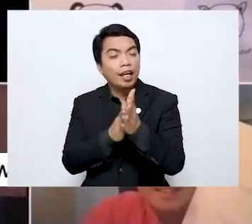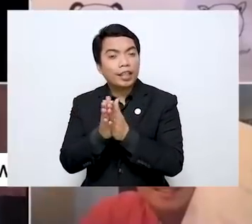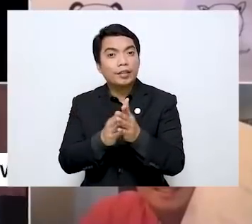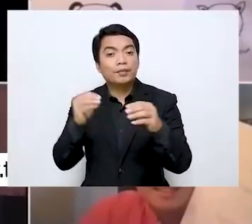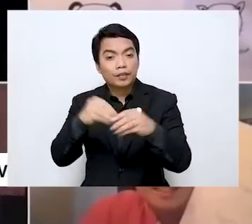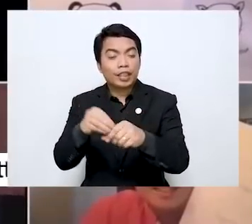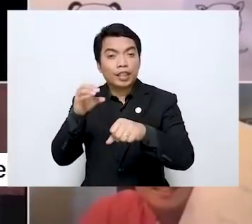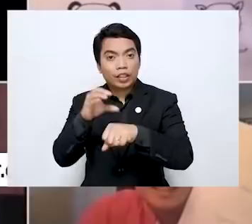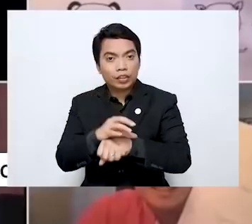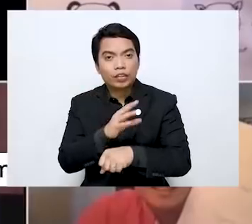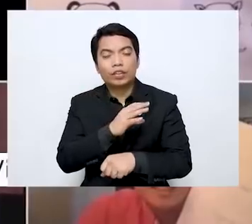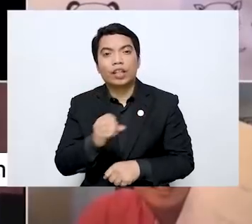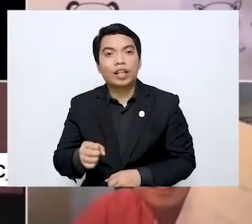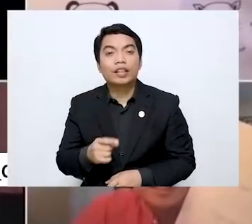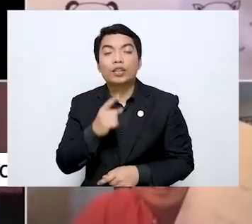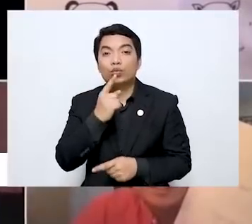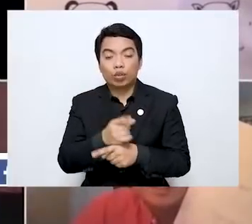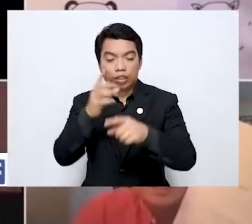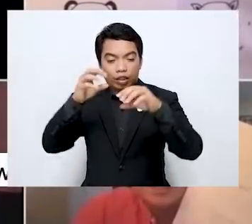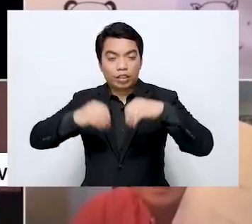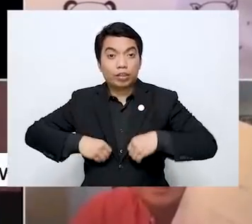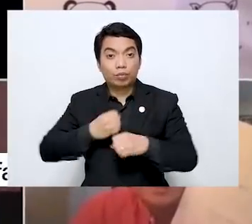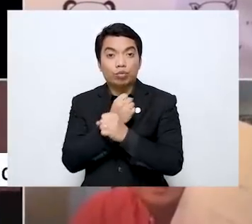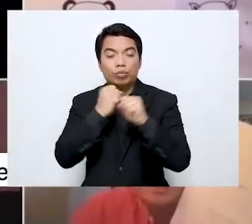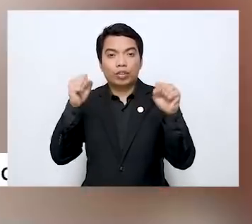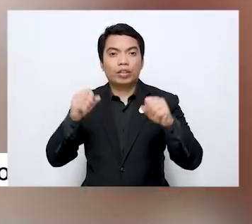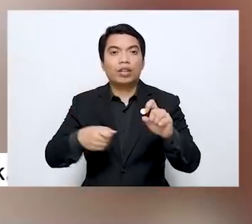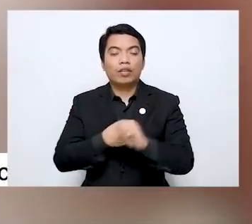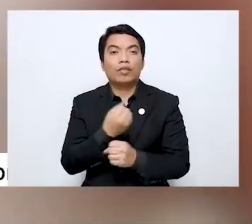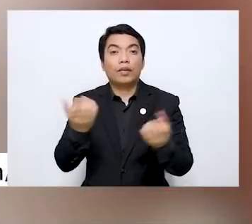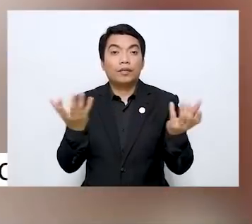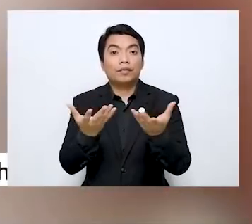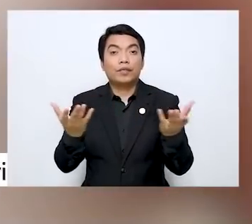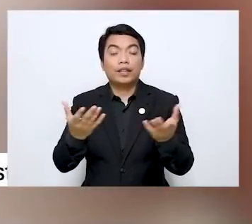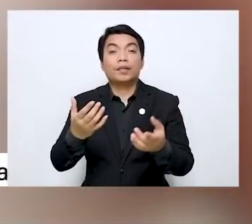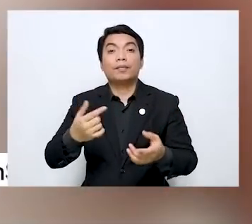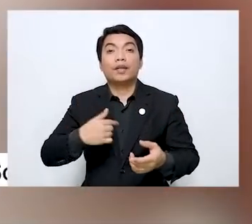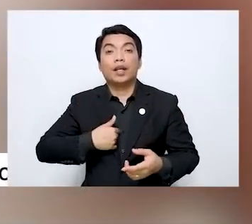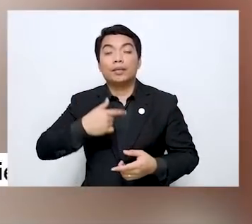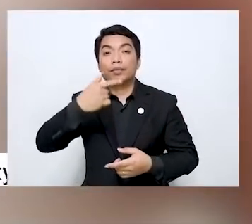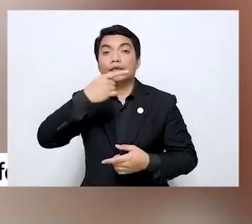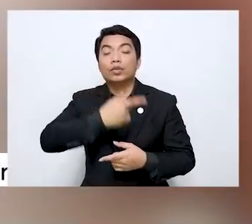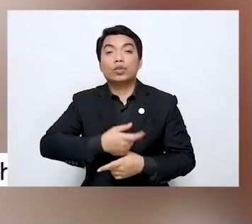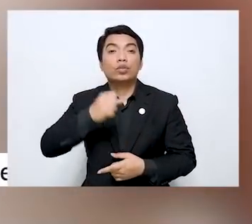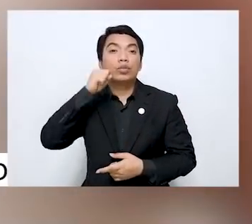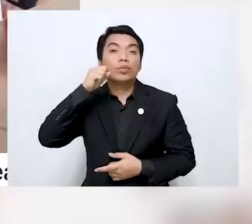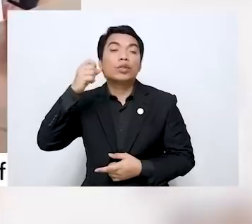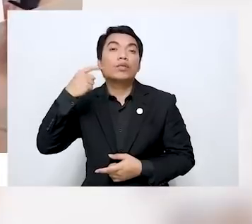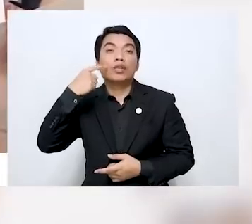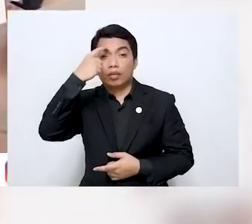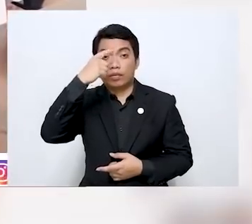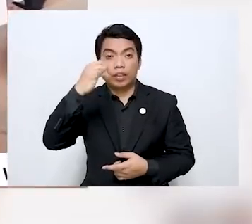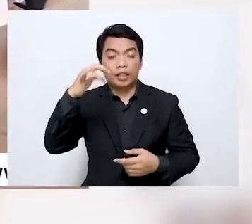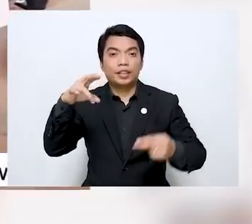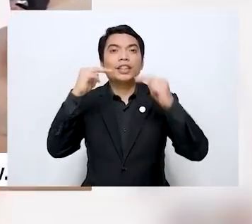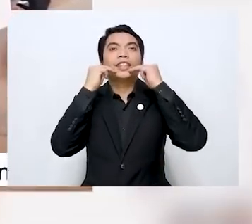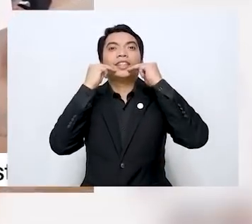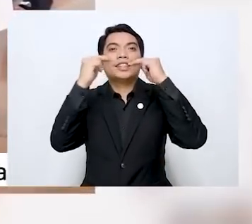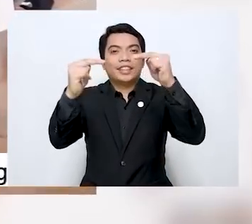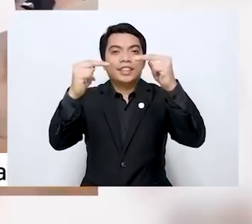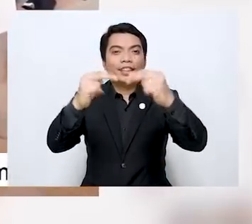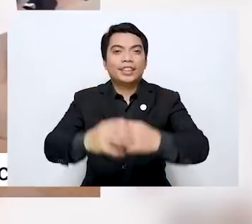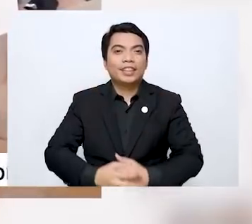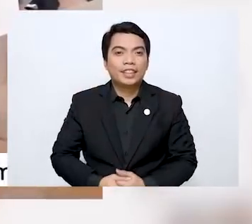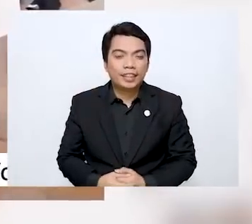in the church and be certain of receiving the promised salvation. From Burlingame, California, I'm Sister Sophia Trigonis reporting for Iglesia Ni